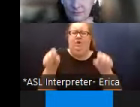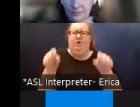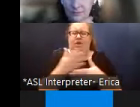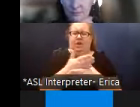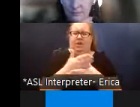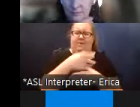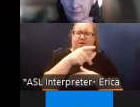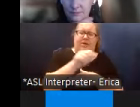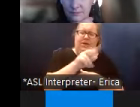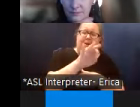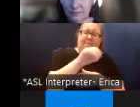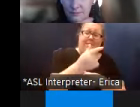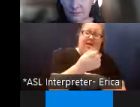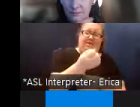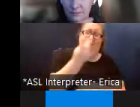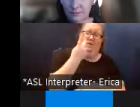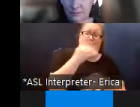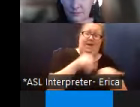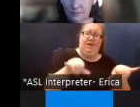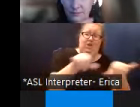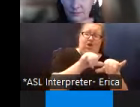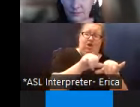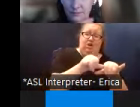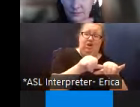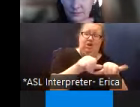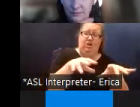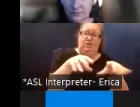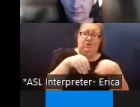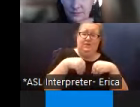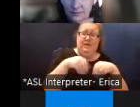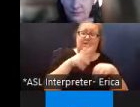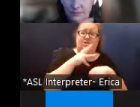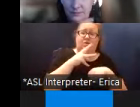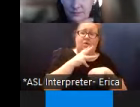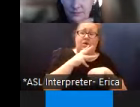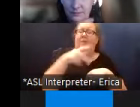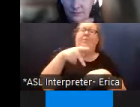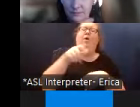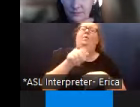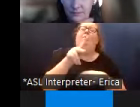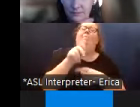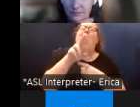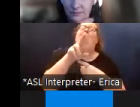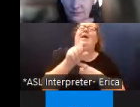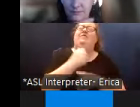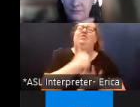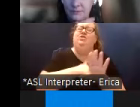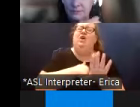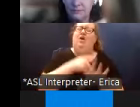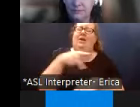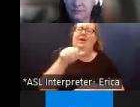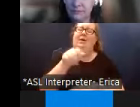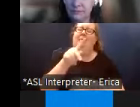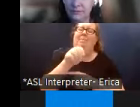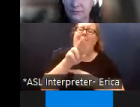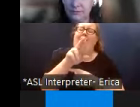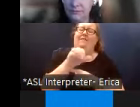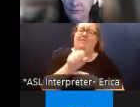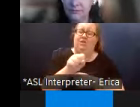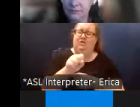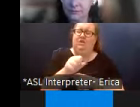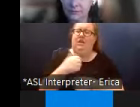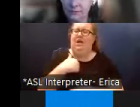paving the backyard so it takes the water. Yeah, pavers, I'm sorry, pavers. We have